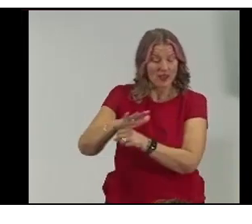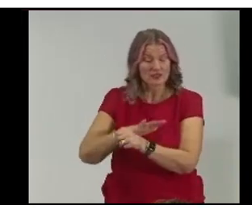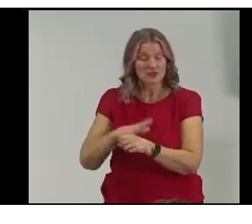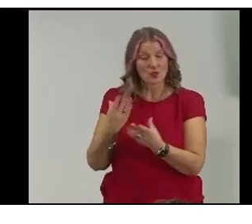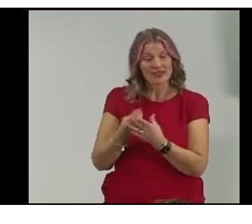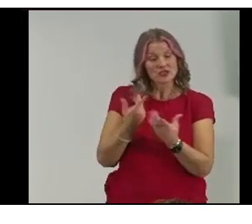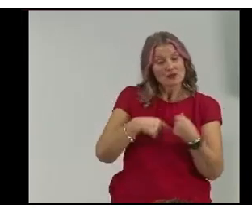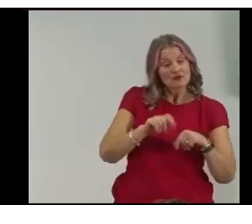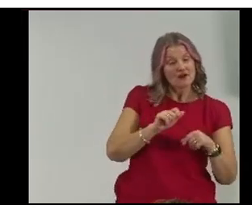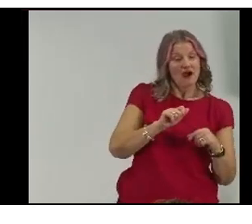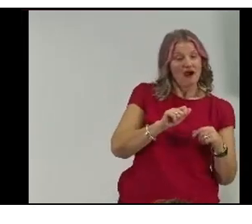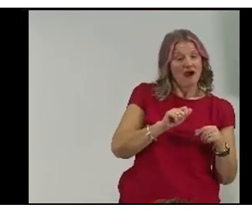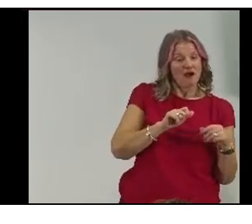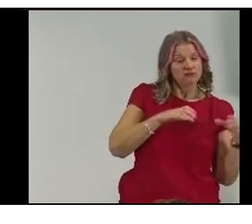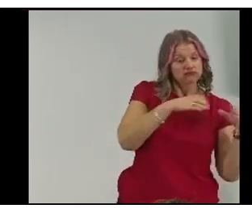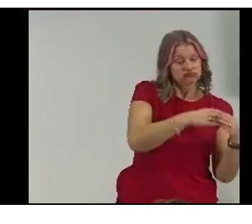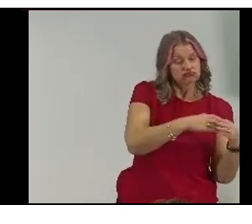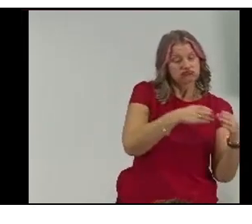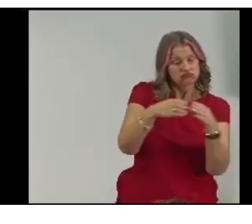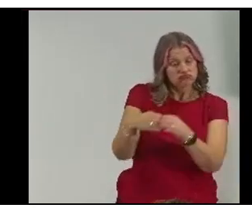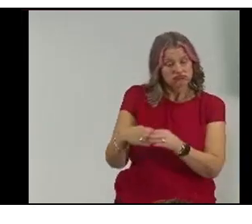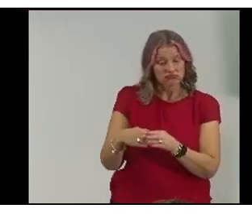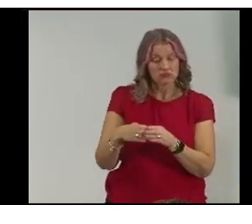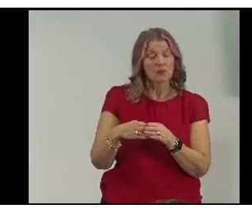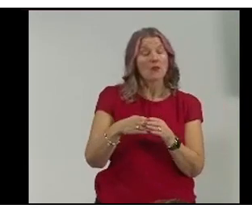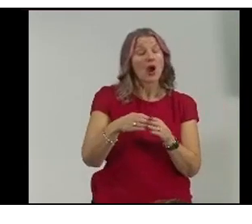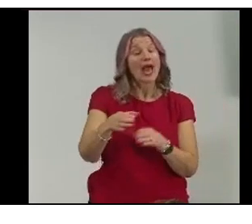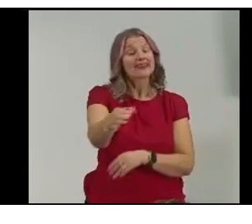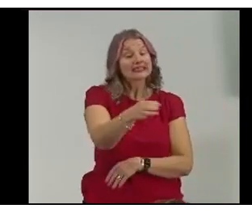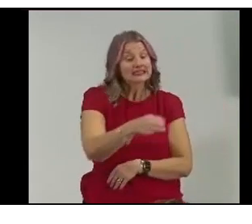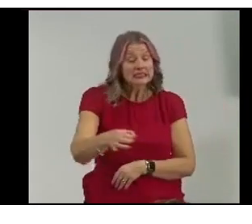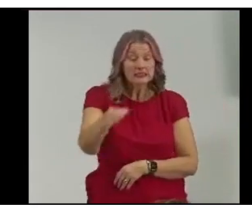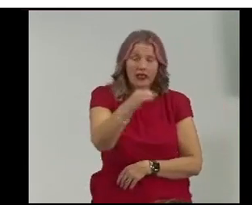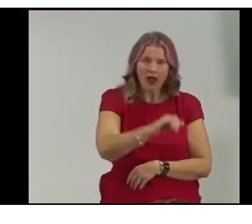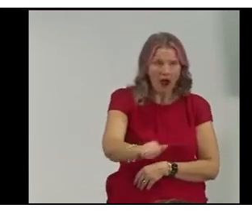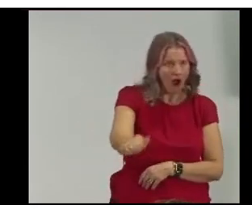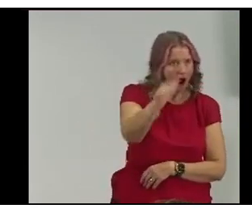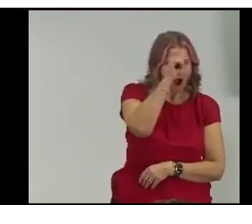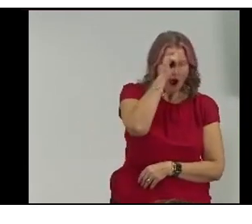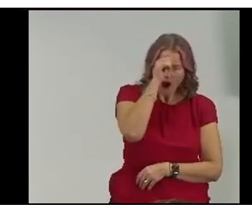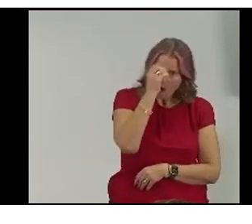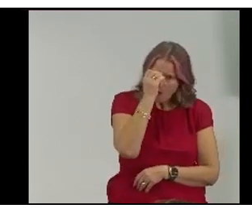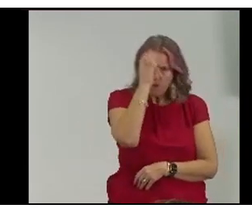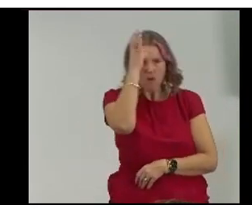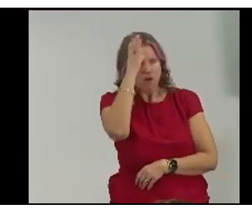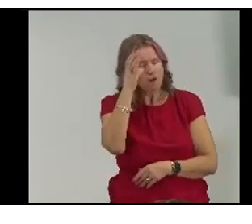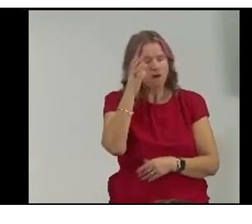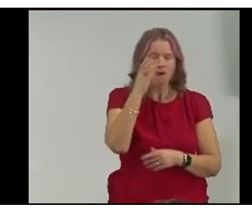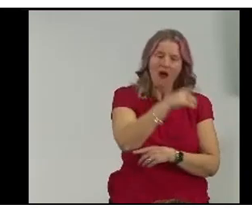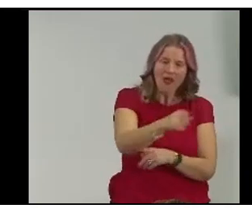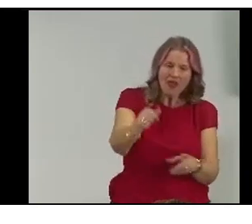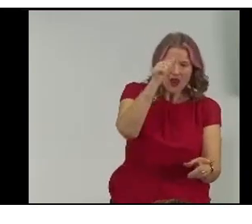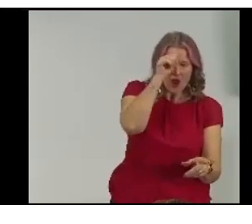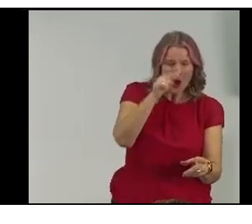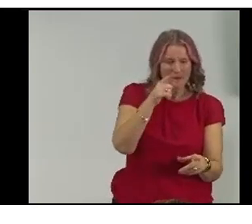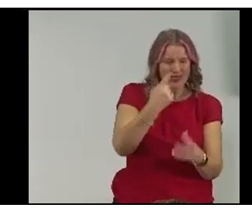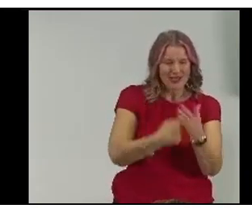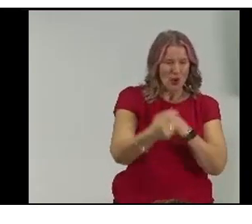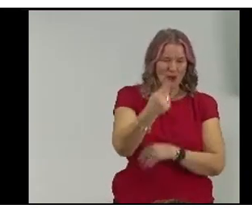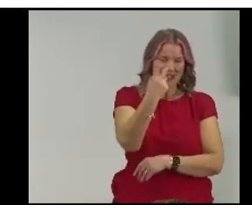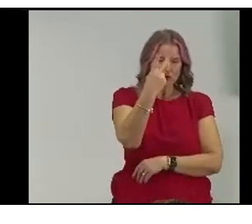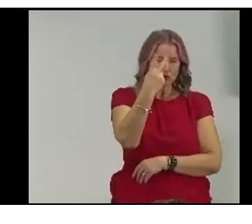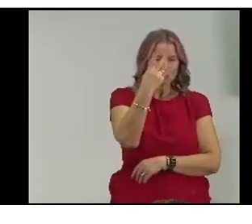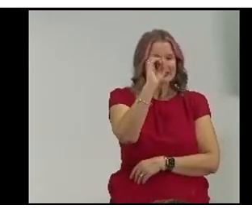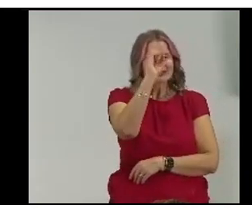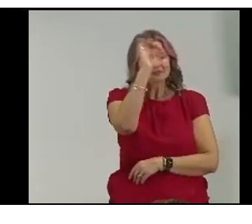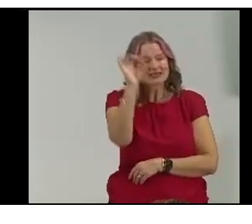programs. And what we find is that in the city, there's so much awareness, there's so much going on, there's so much activity. But that's only like